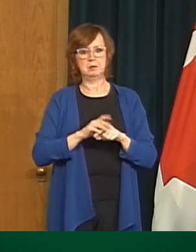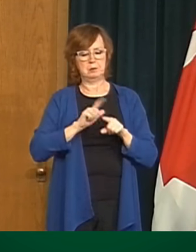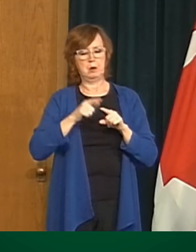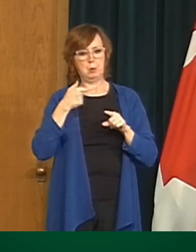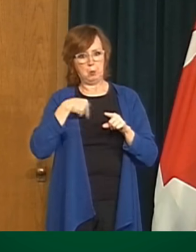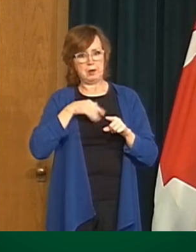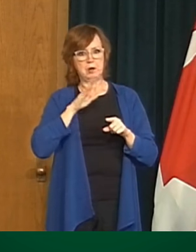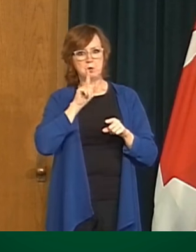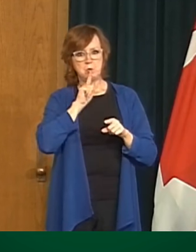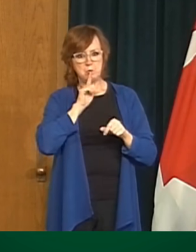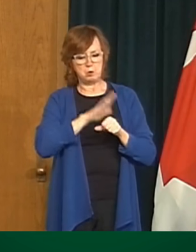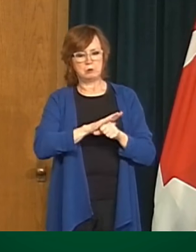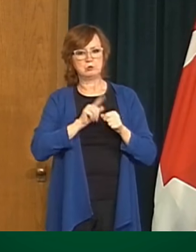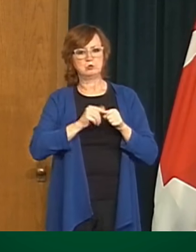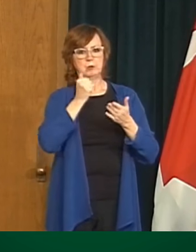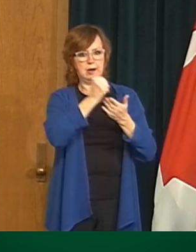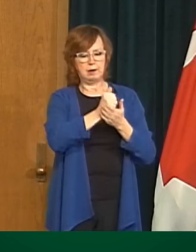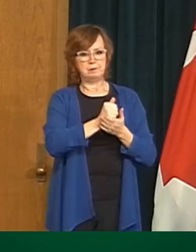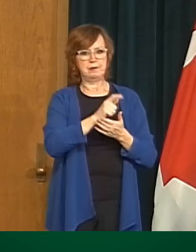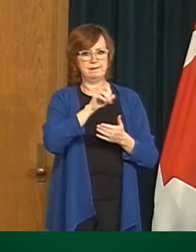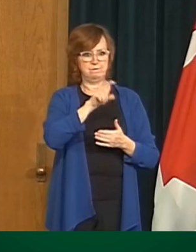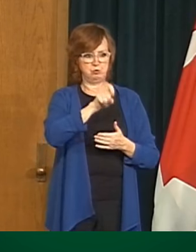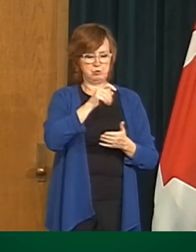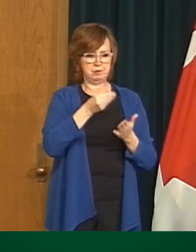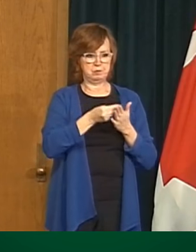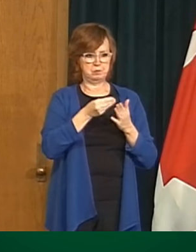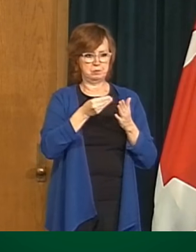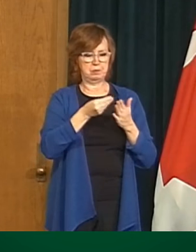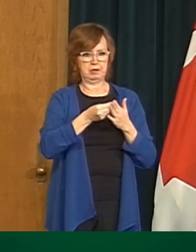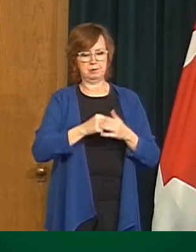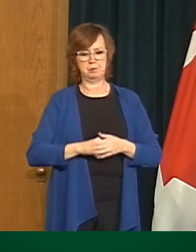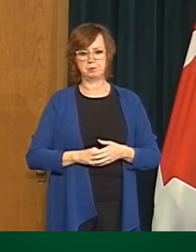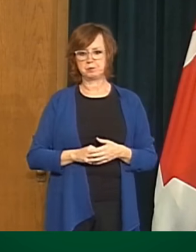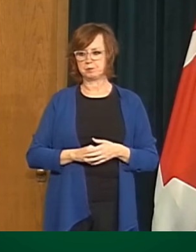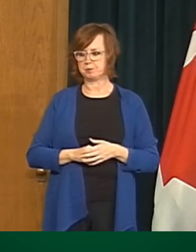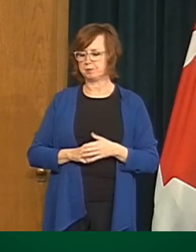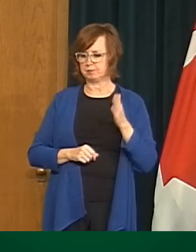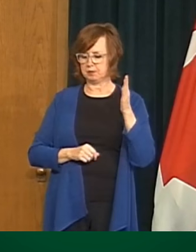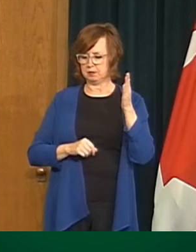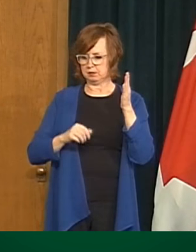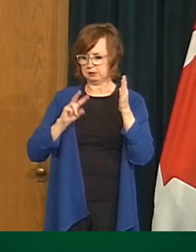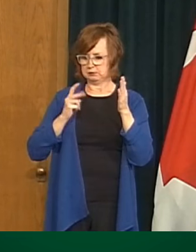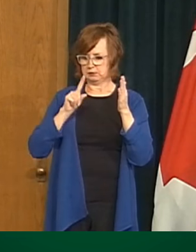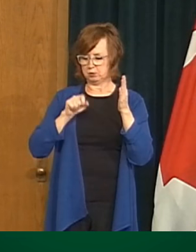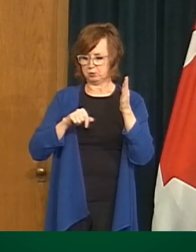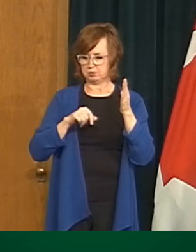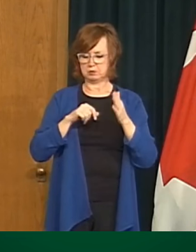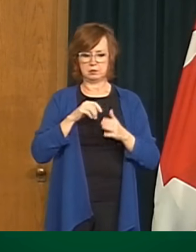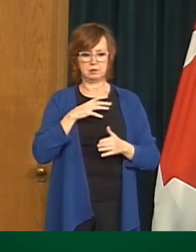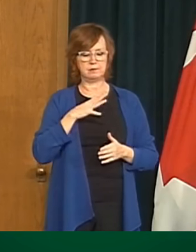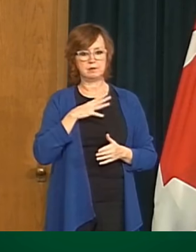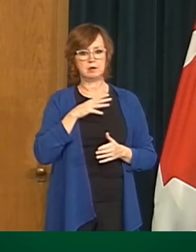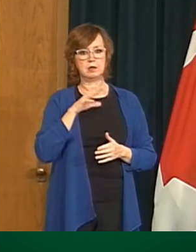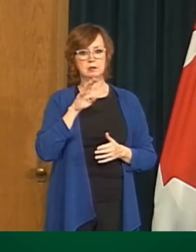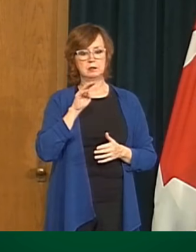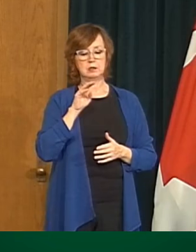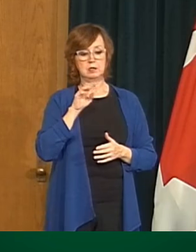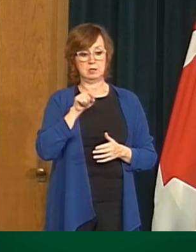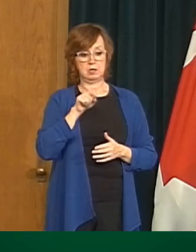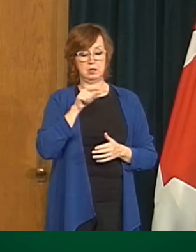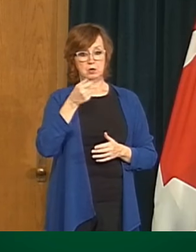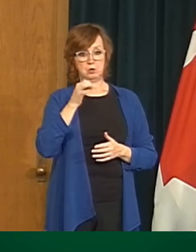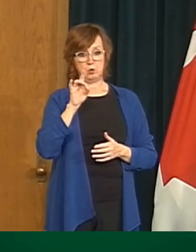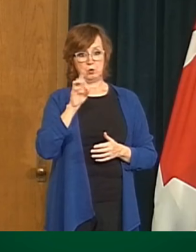required. Follow up, Dan? Yes, Mr. Wyant, in terms of your numbers today, Loche has kind of demonstrated